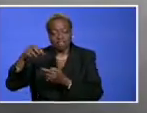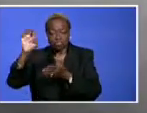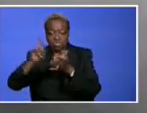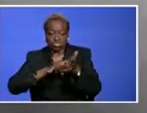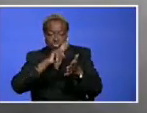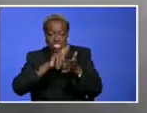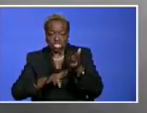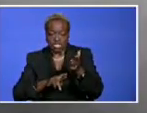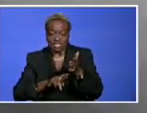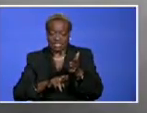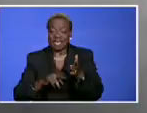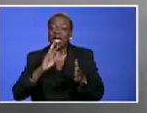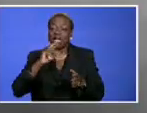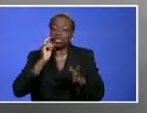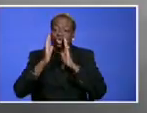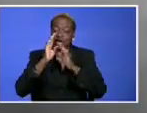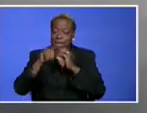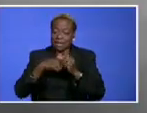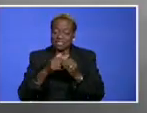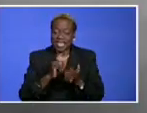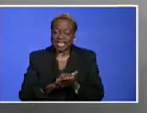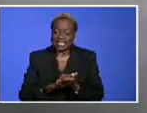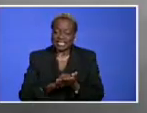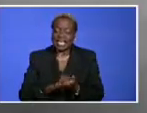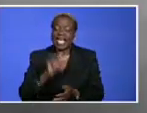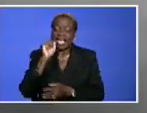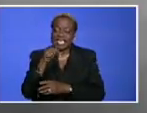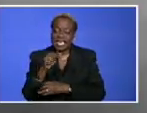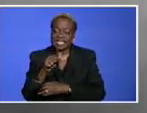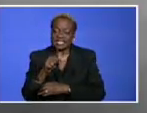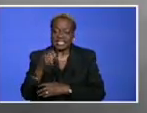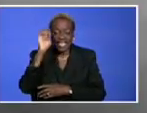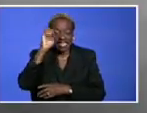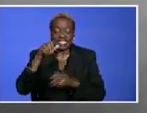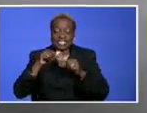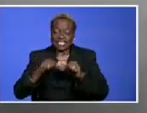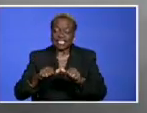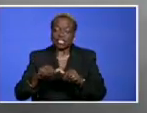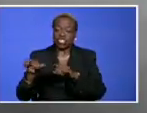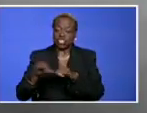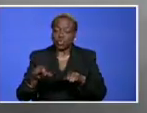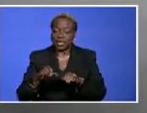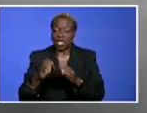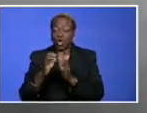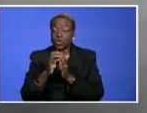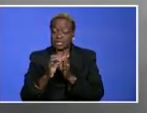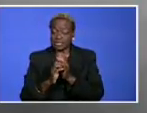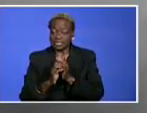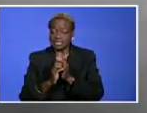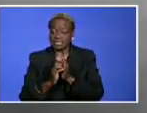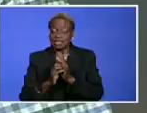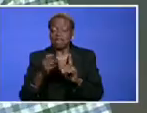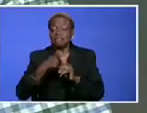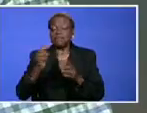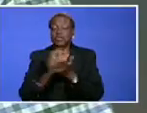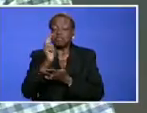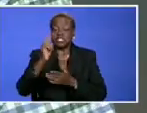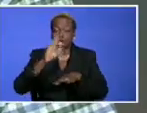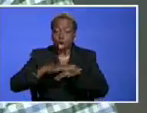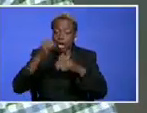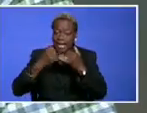Are you already talking about that? Yeah, well, he's still doing courses from the university